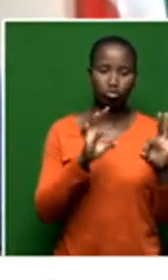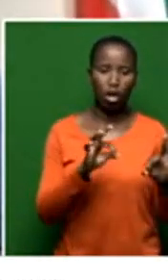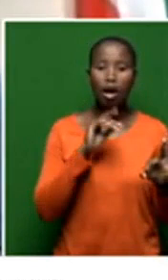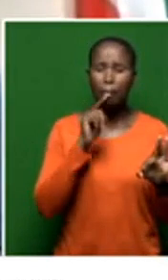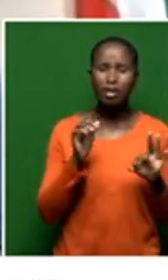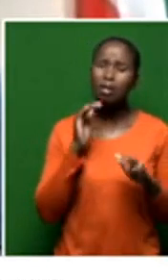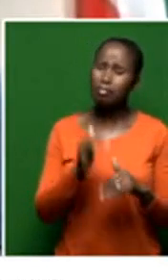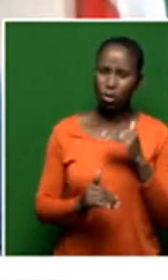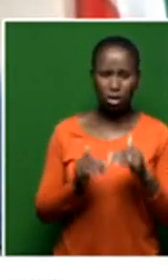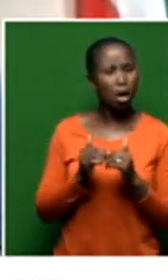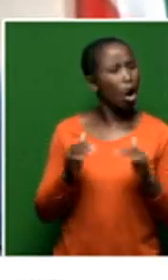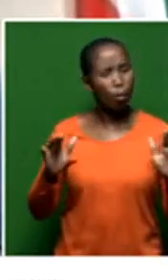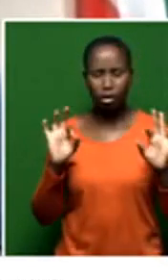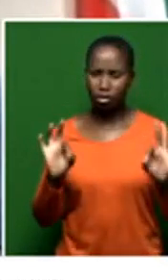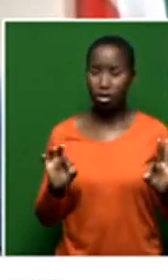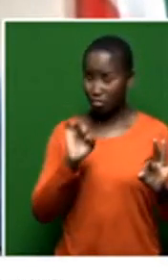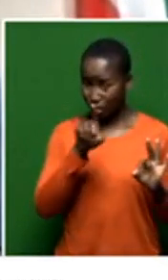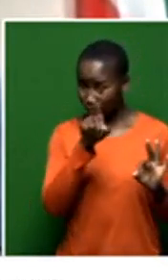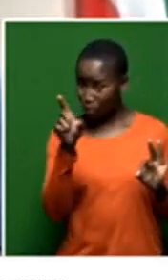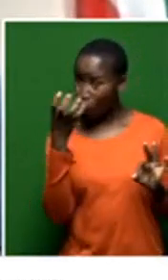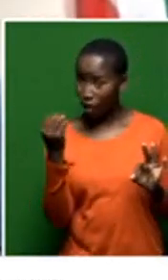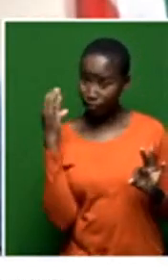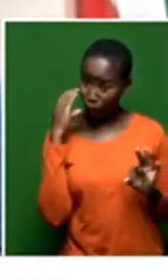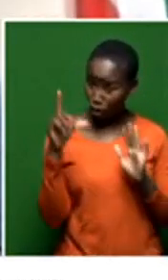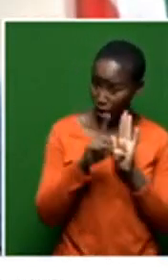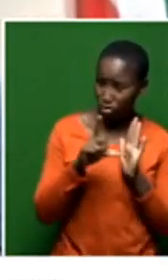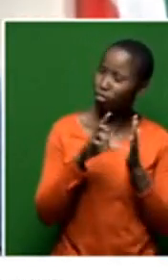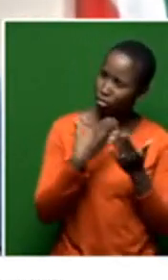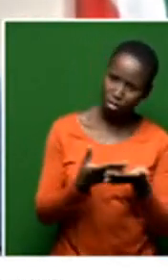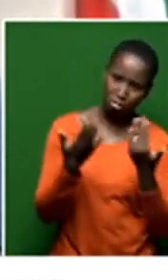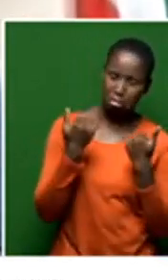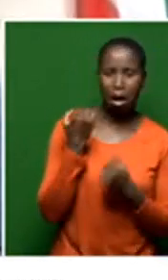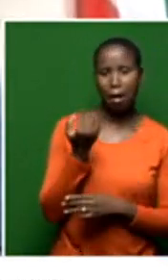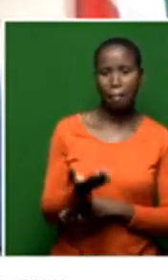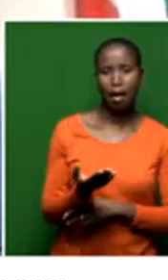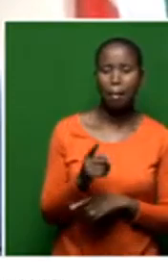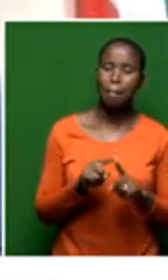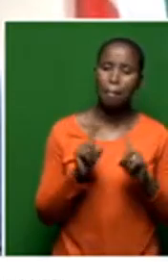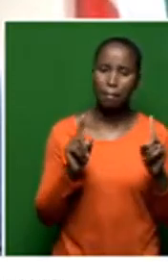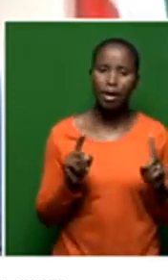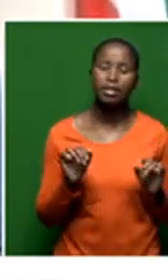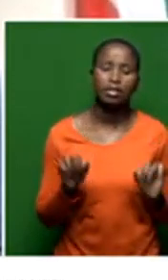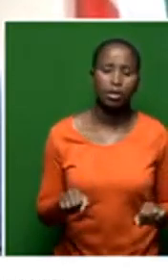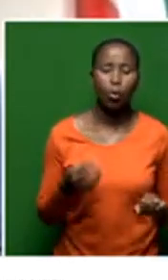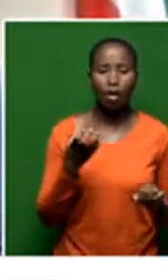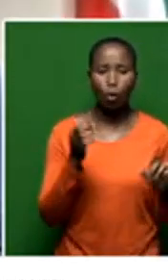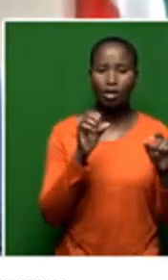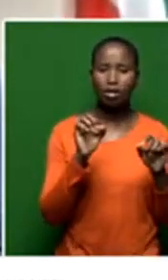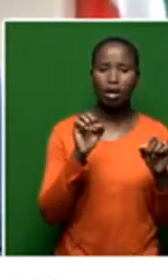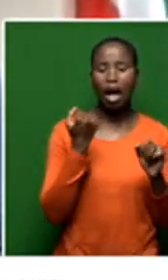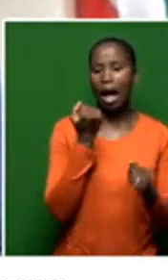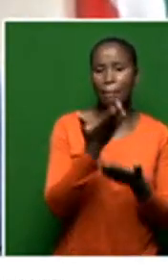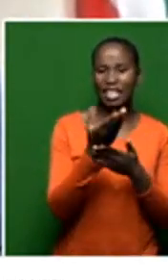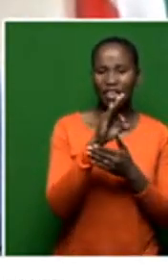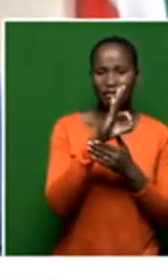process. Anyone with a network service license could apply. But of course, there was, an application fee, and